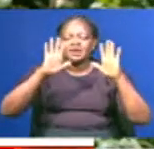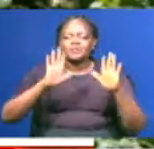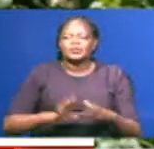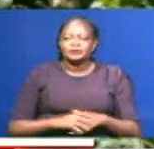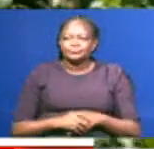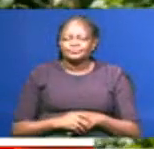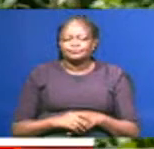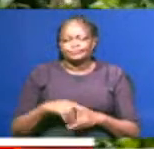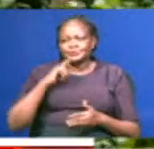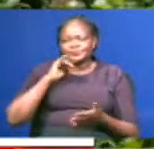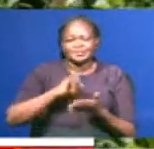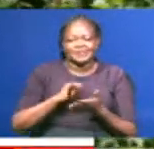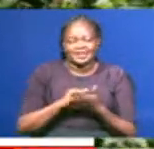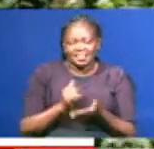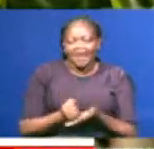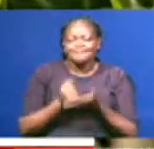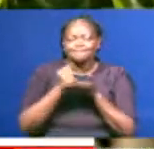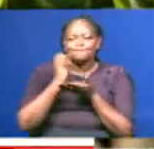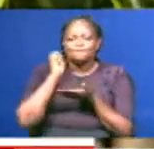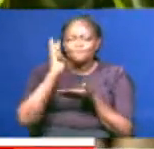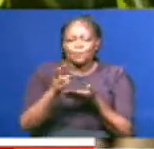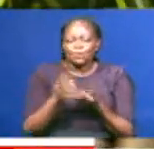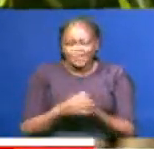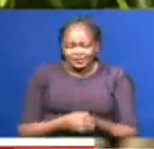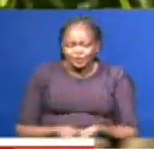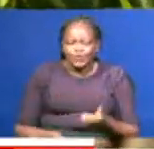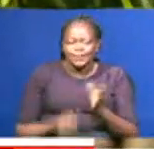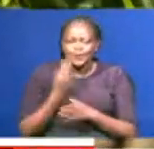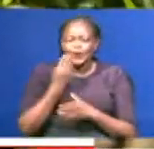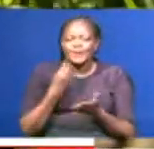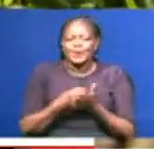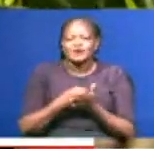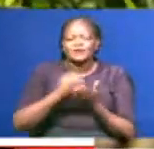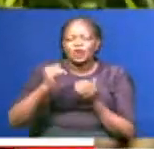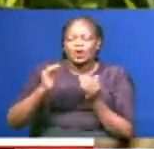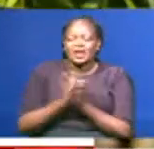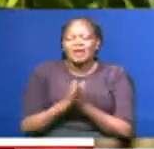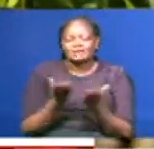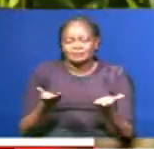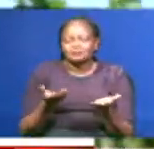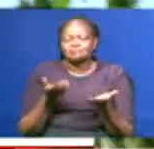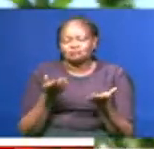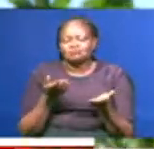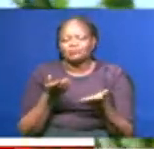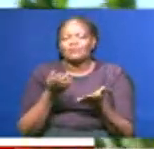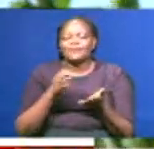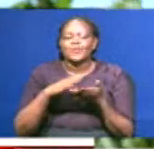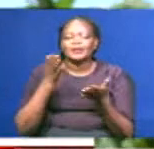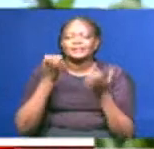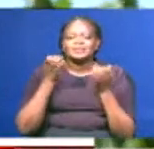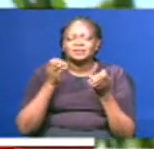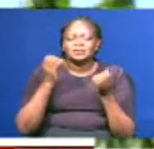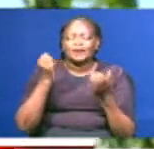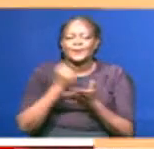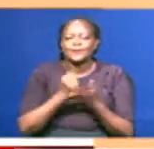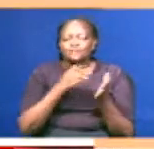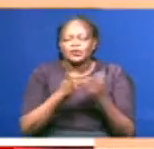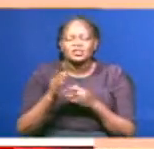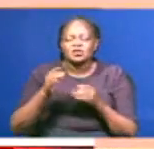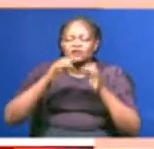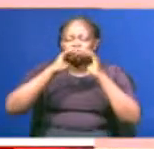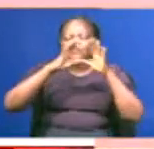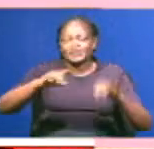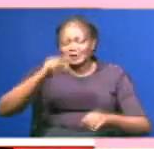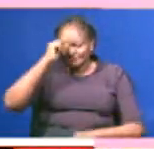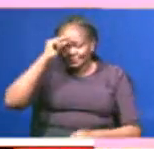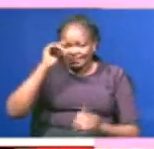Barichok said the assistance will not only create revenue for the county, but also create the much-needed employment opportunities in the devolved unit.